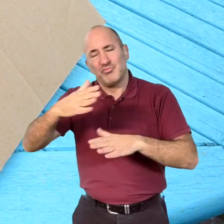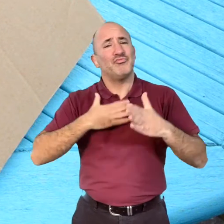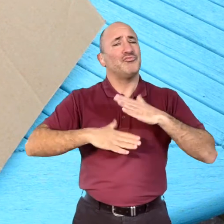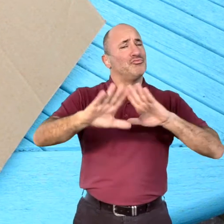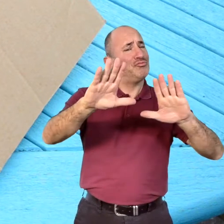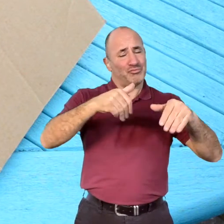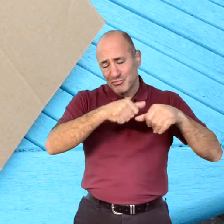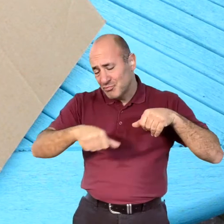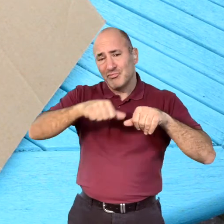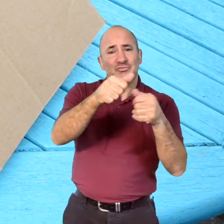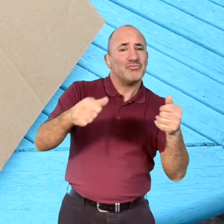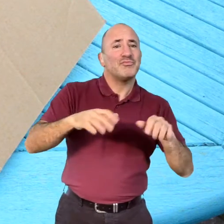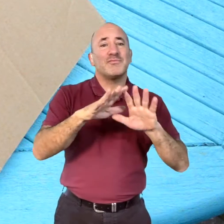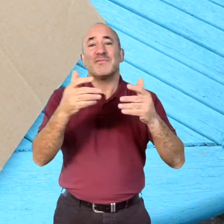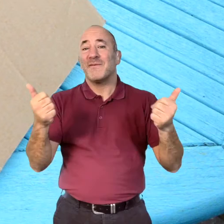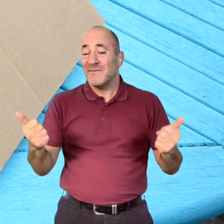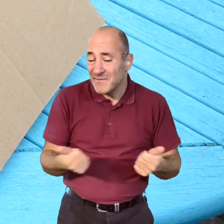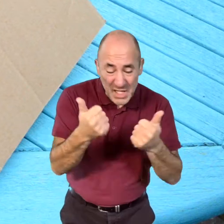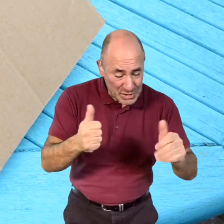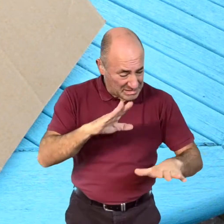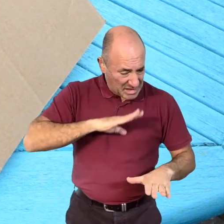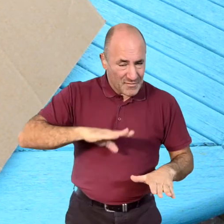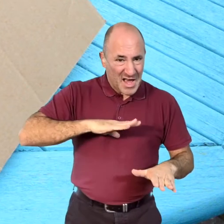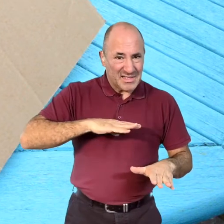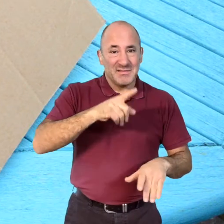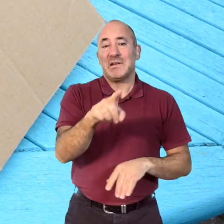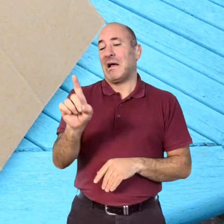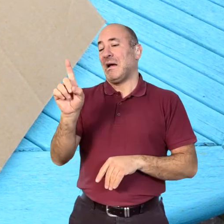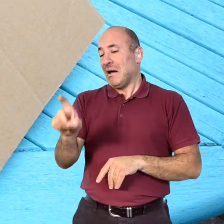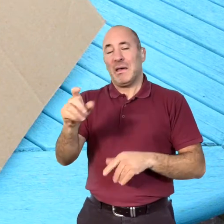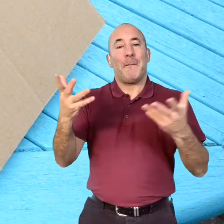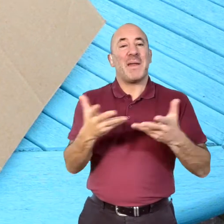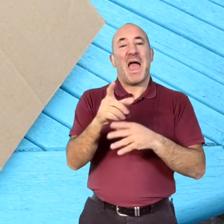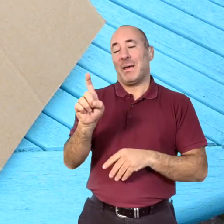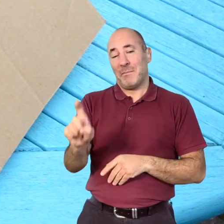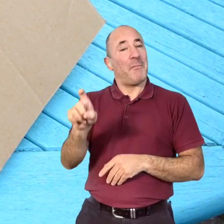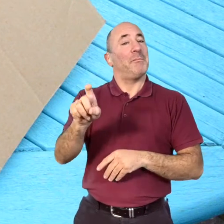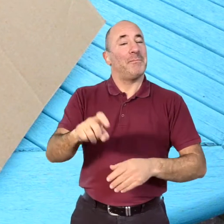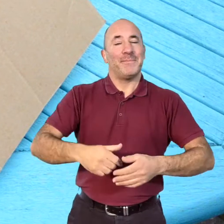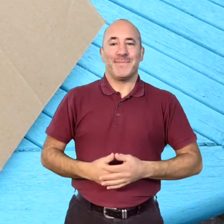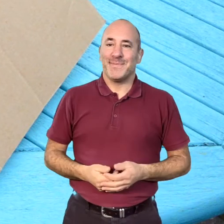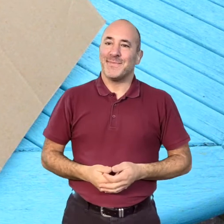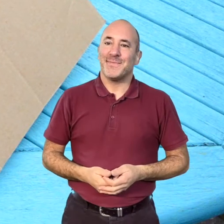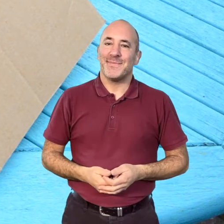as you need to sellotape your own baking paper to your box, and press play when you're done.